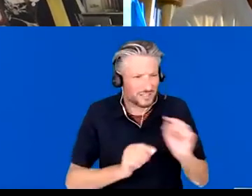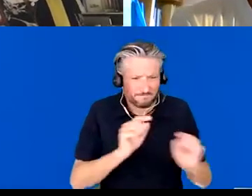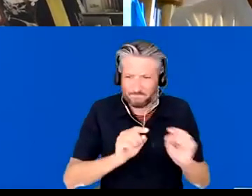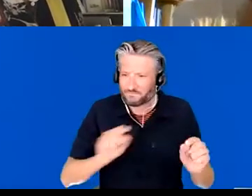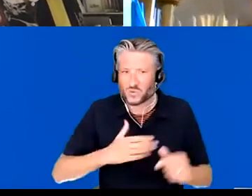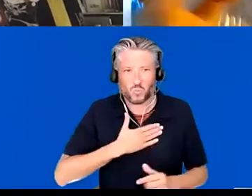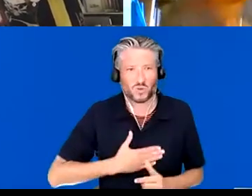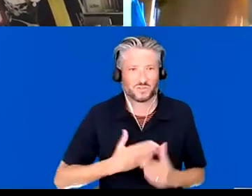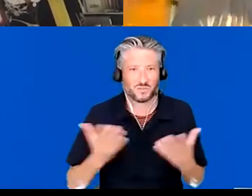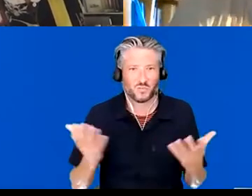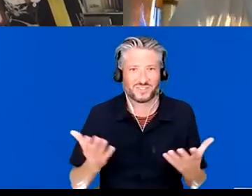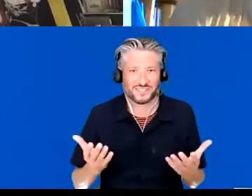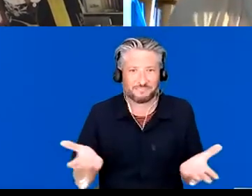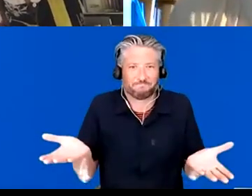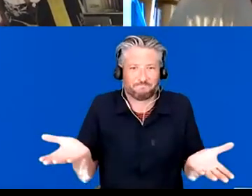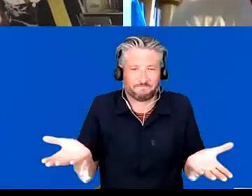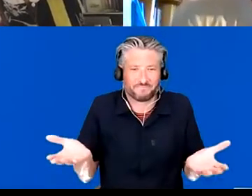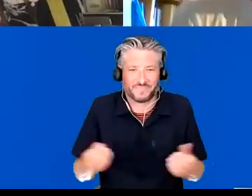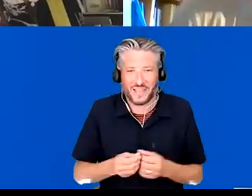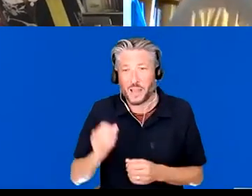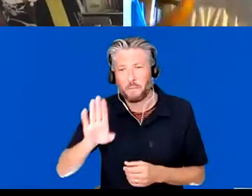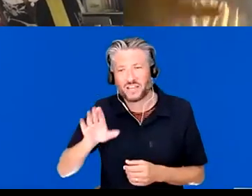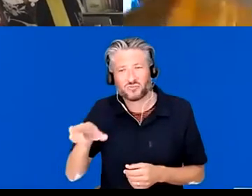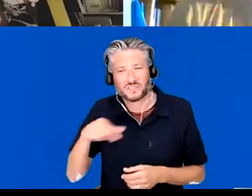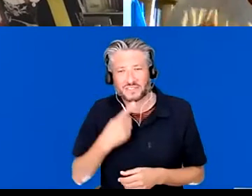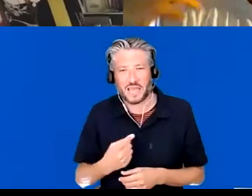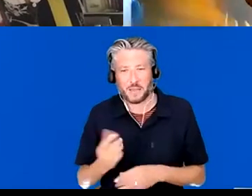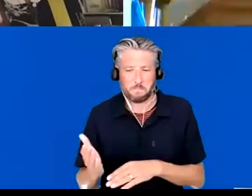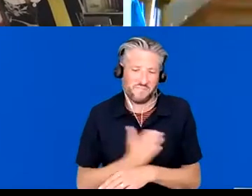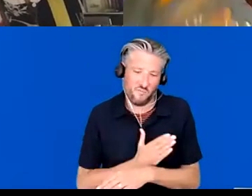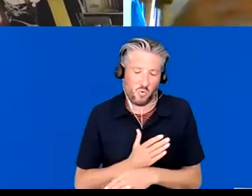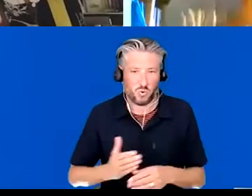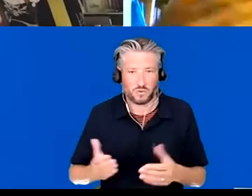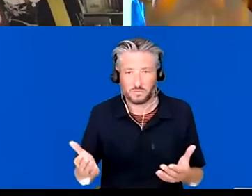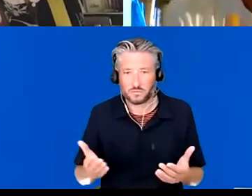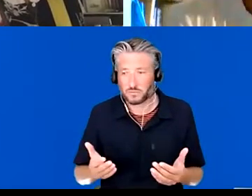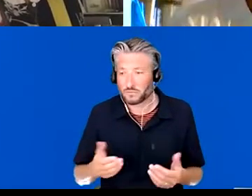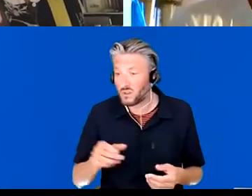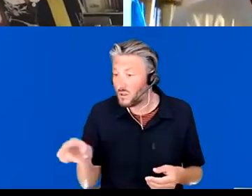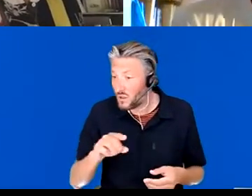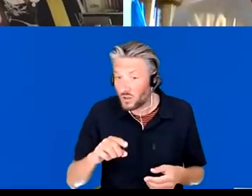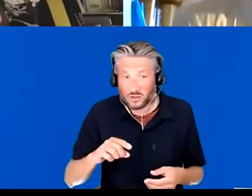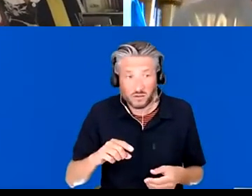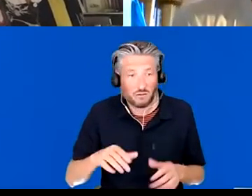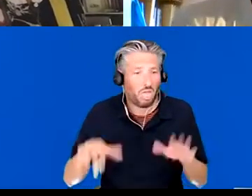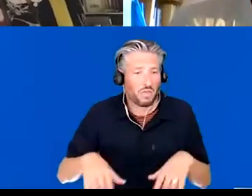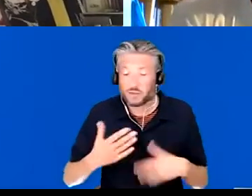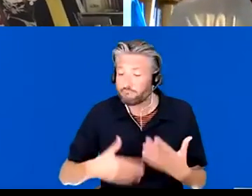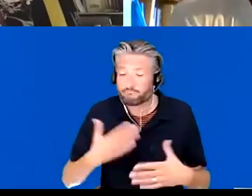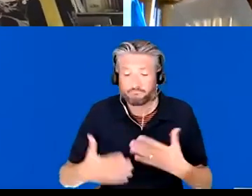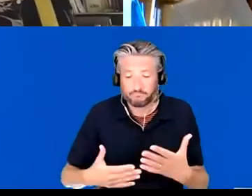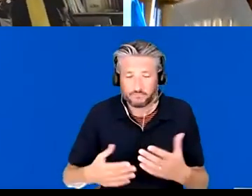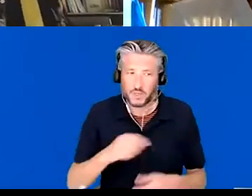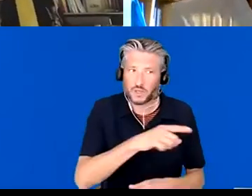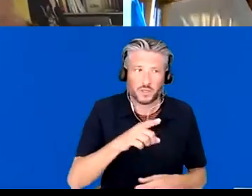that people need to know exactly how things are going to happen, but other people just sort of pick it up and they're quite happy to go with the flow.